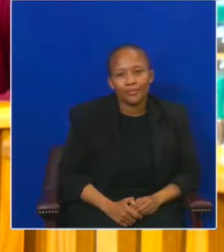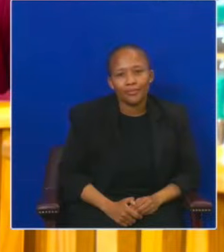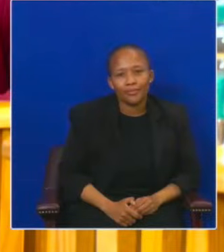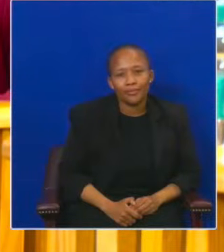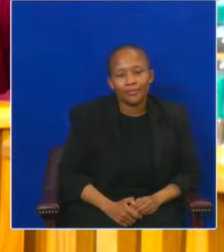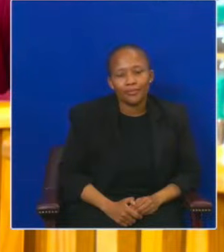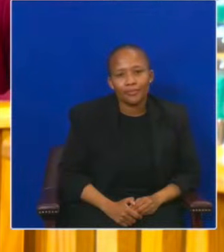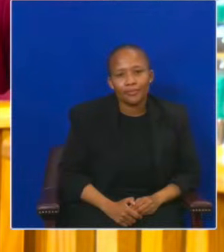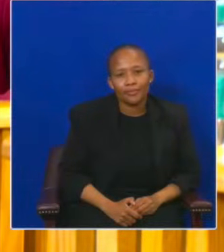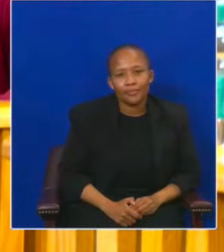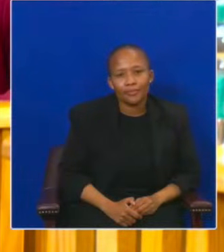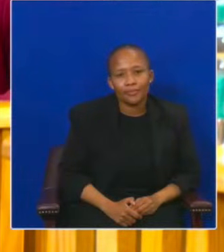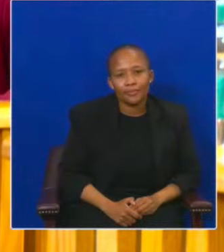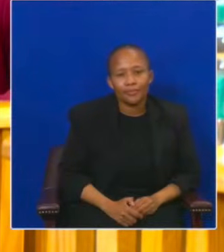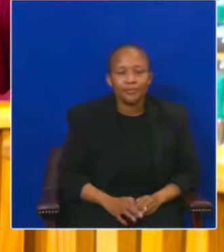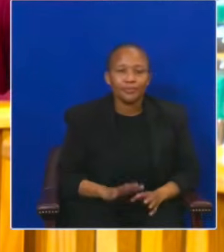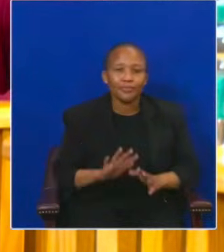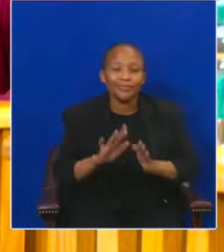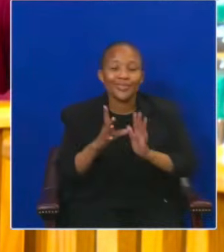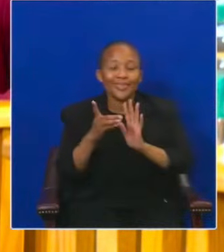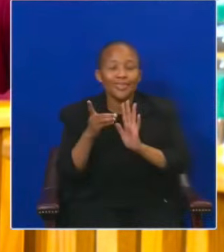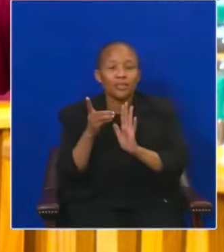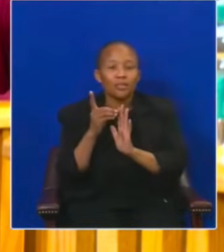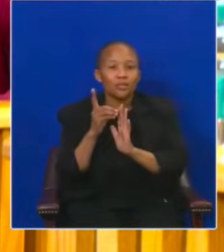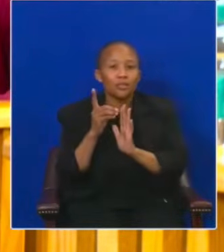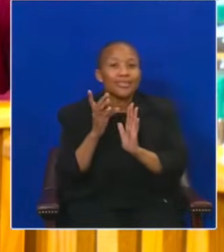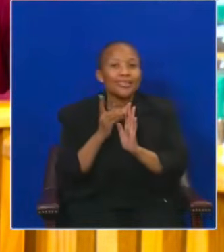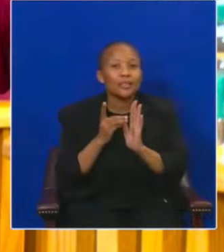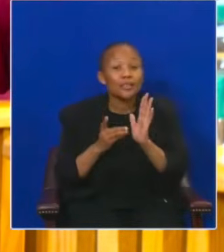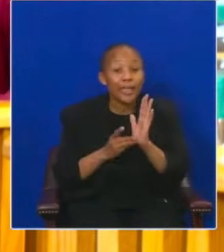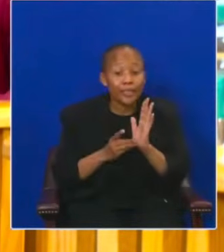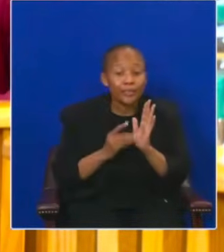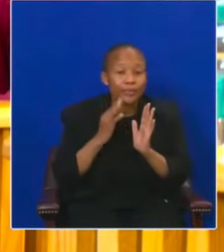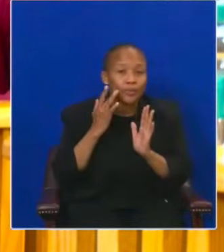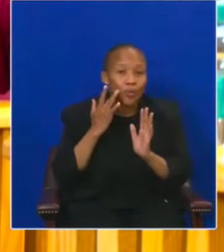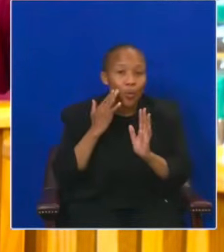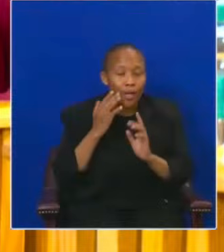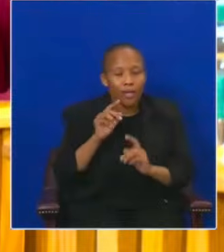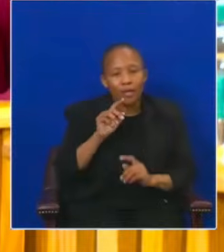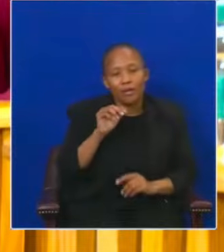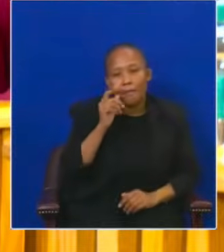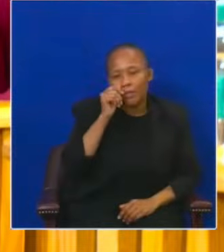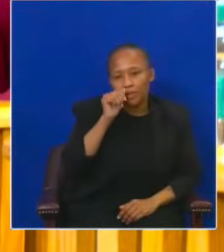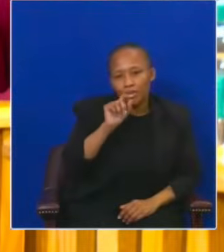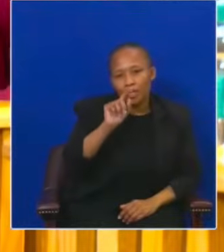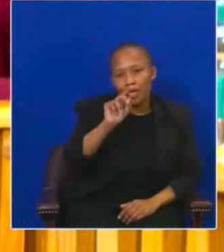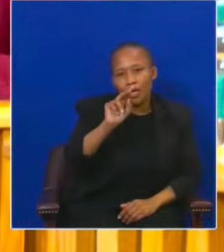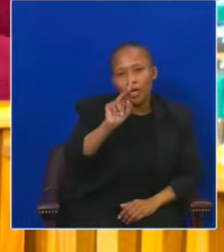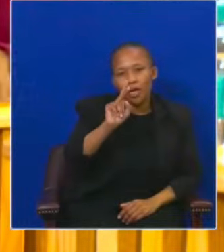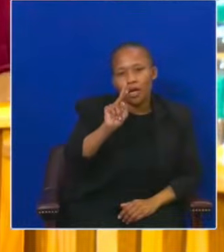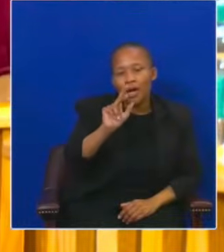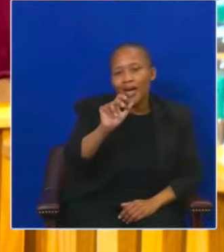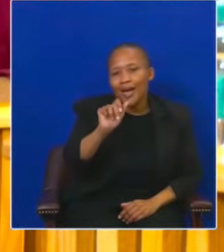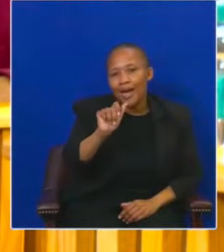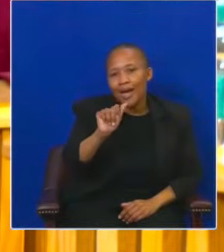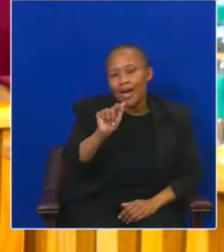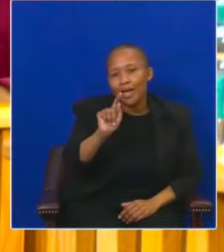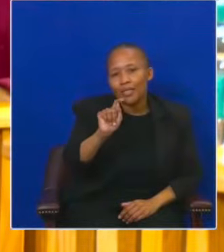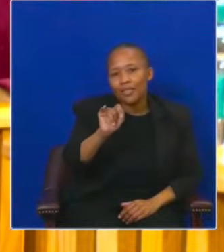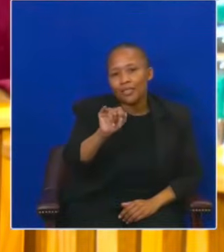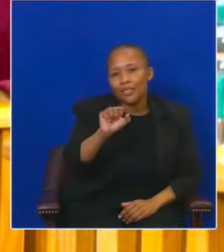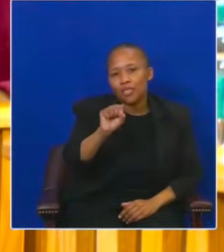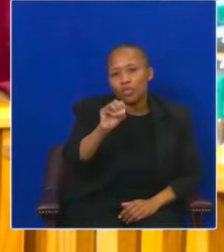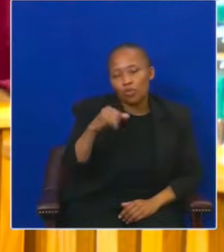Mr. Katiso Molefe was arrested and who his co-accused are.